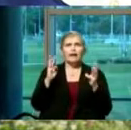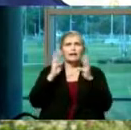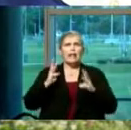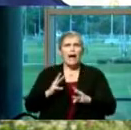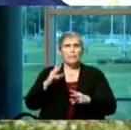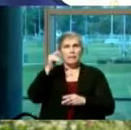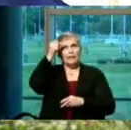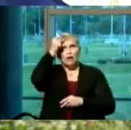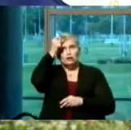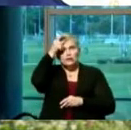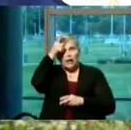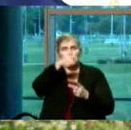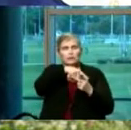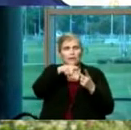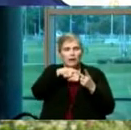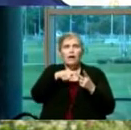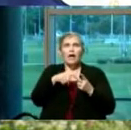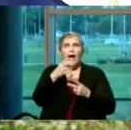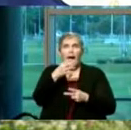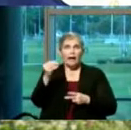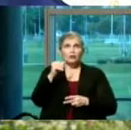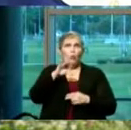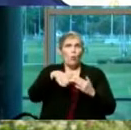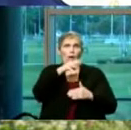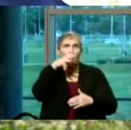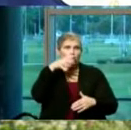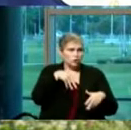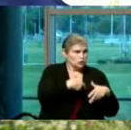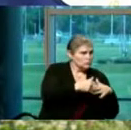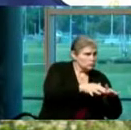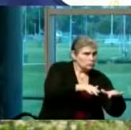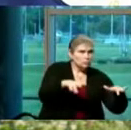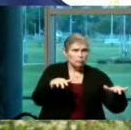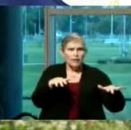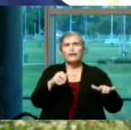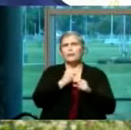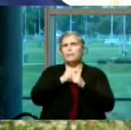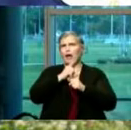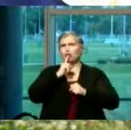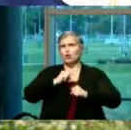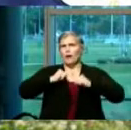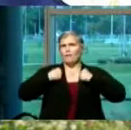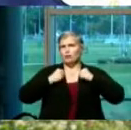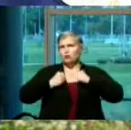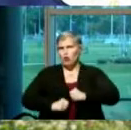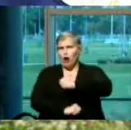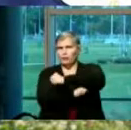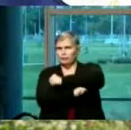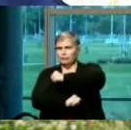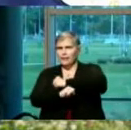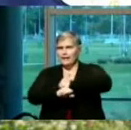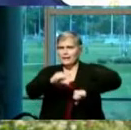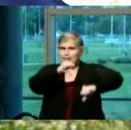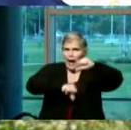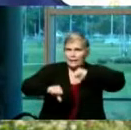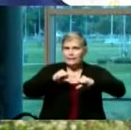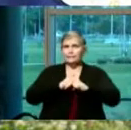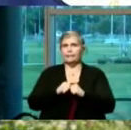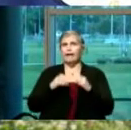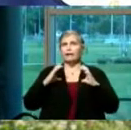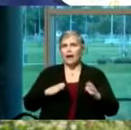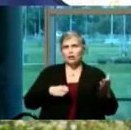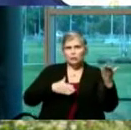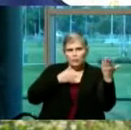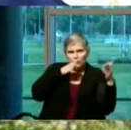across agriculture, we can ensure that we can deliver science-based, data-driven, and customer-focused